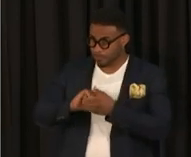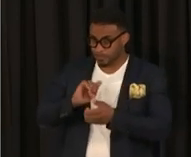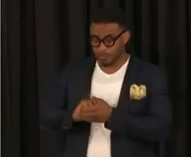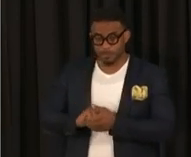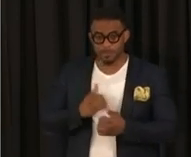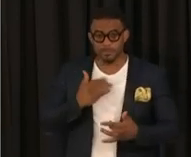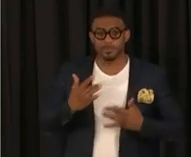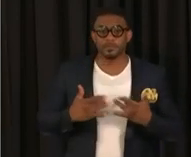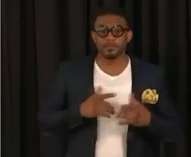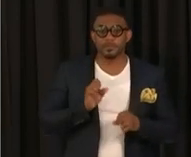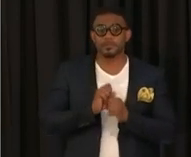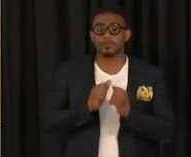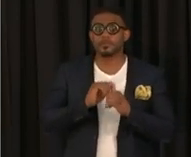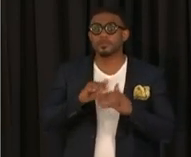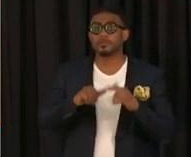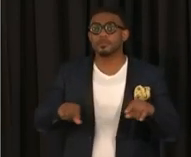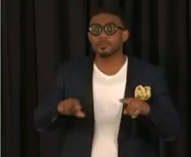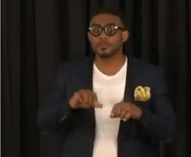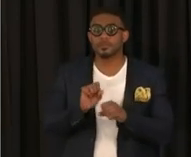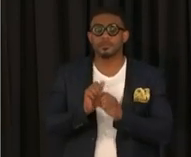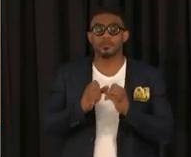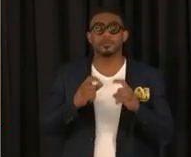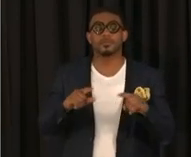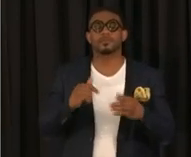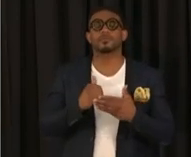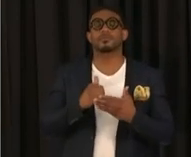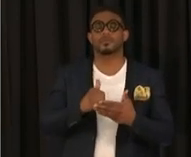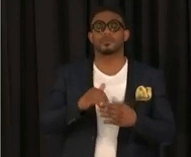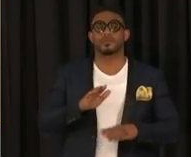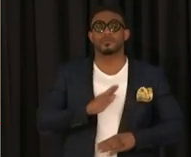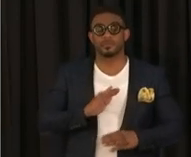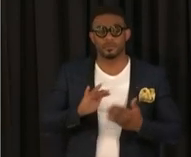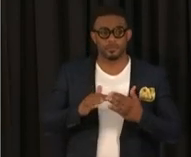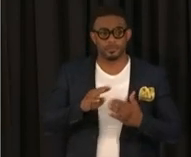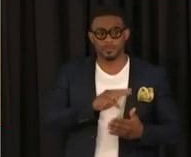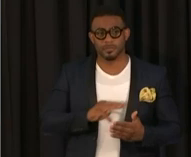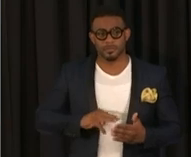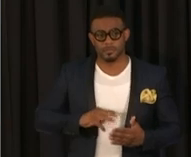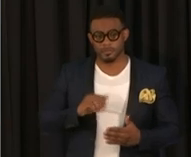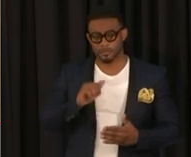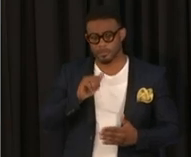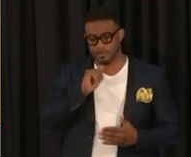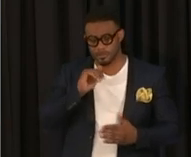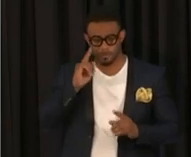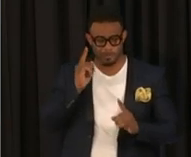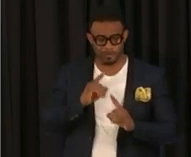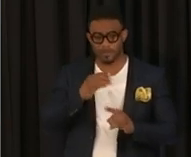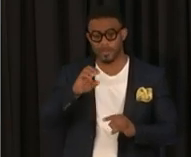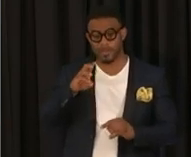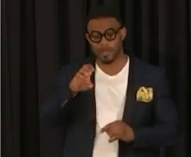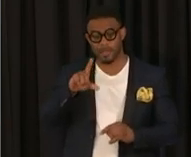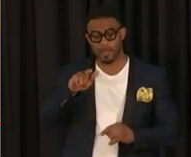partners. We're excited to work with all of you, and we're working with many of you to help meet the city and the mayor's climate goals.